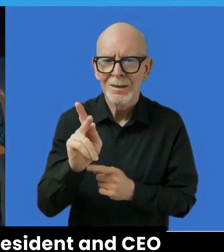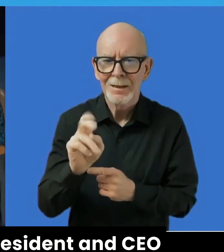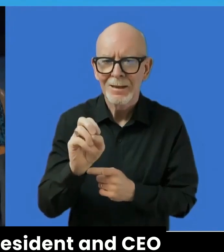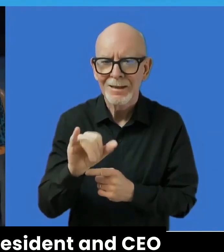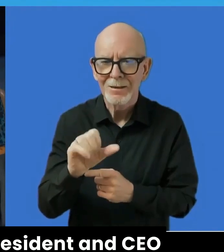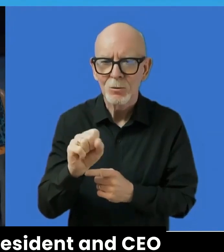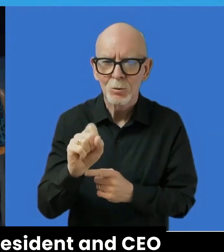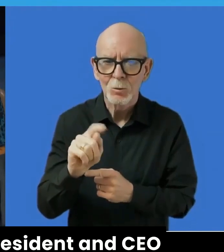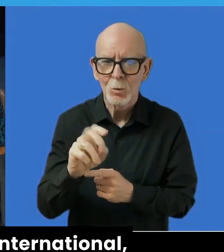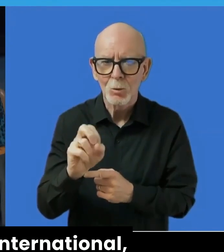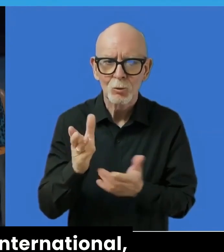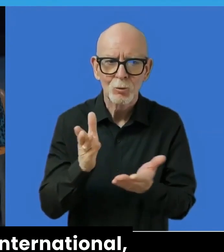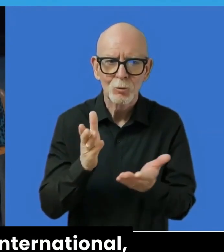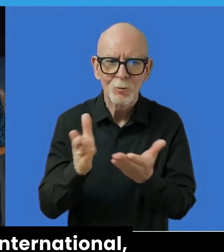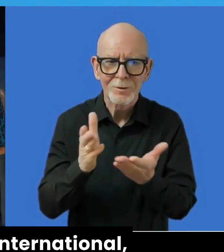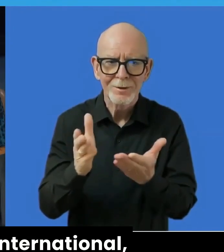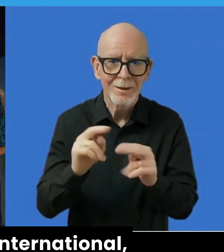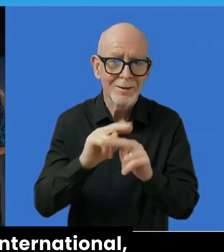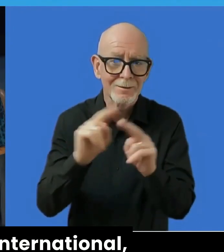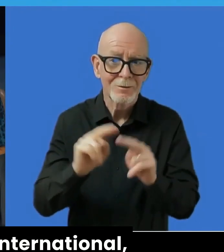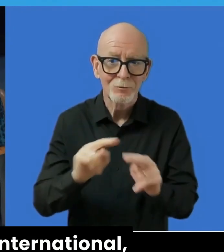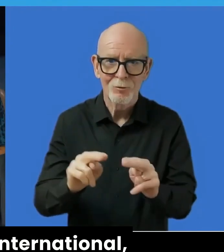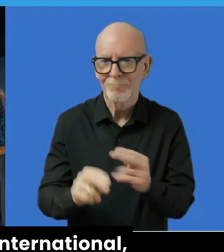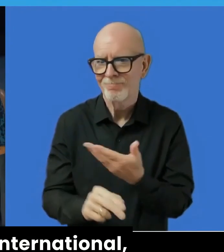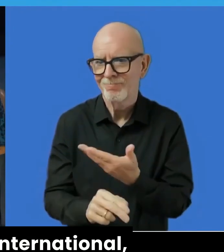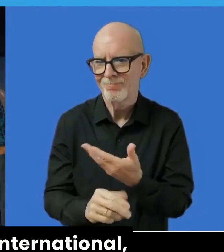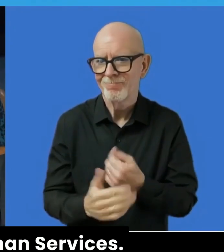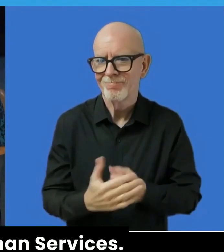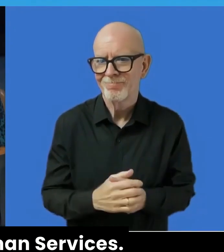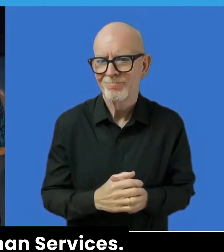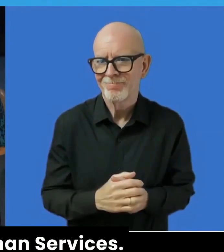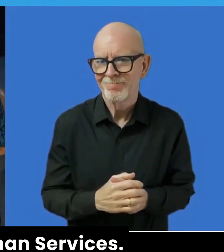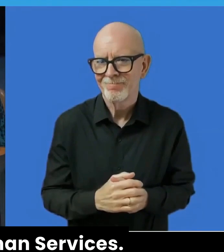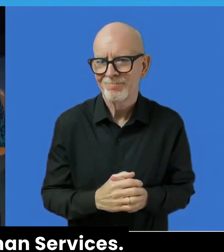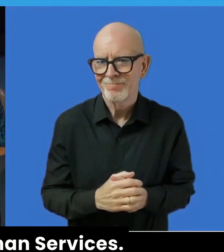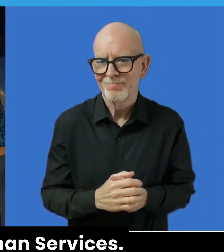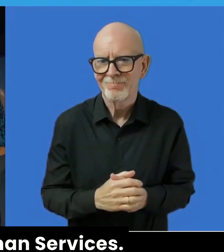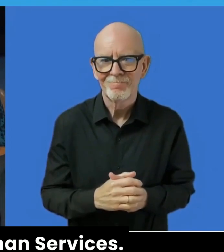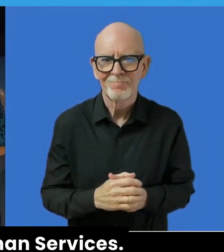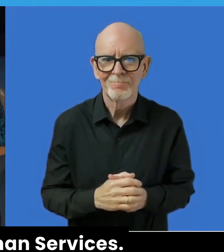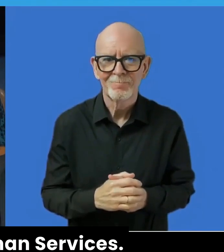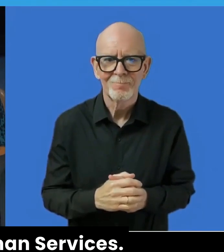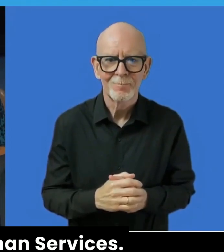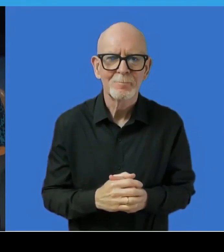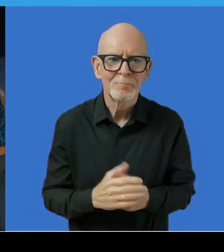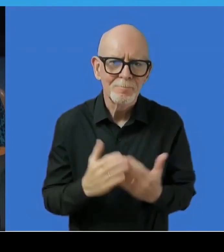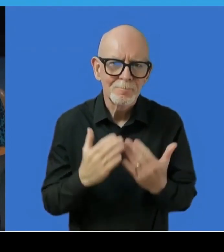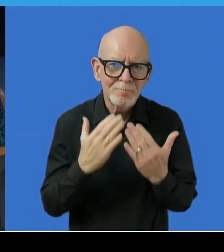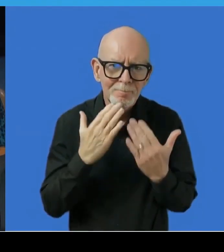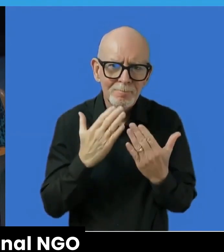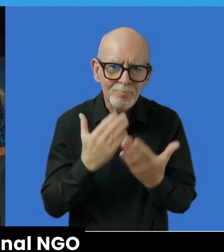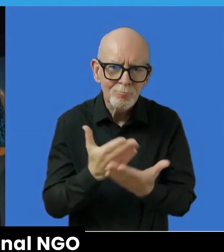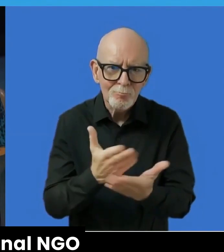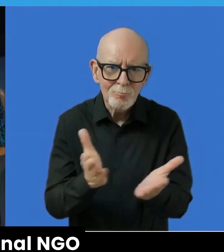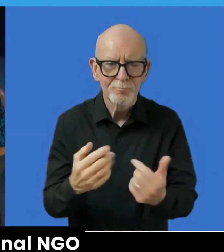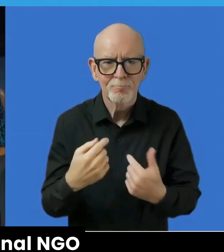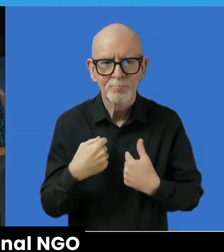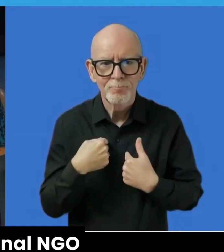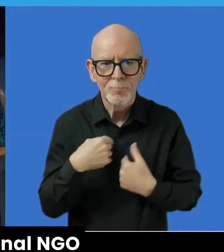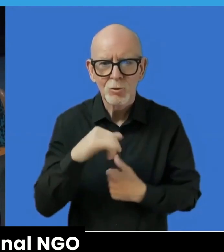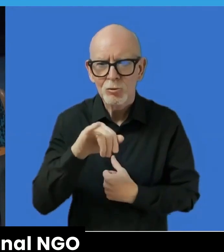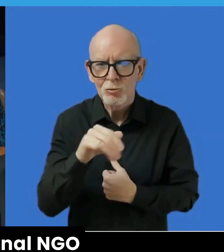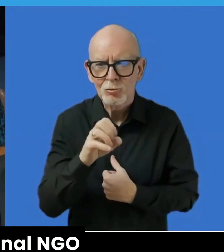am President and CEO of Keystone Human Services International, a subsidiary of Keystone Human Services. Keystone